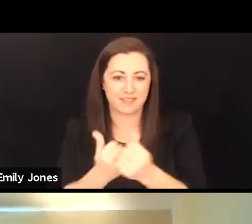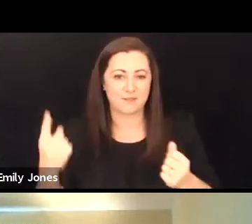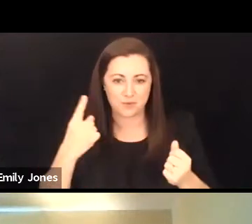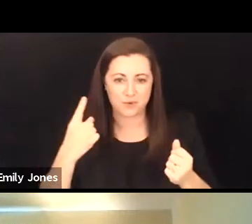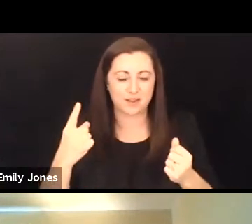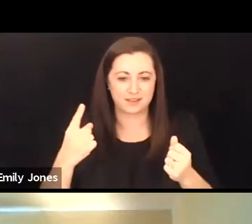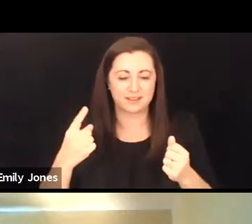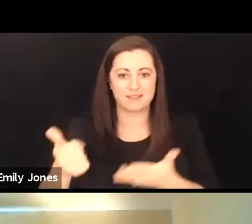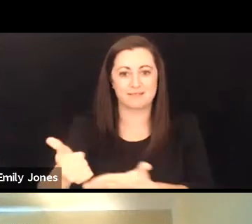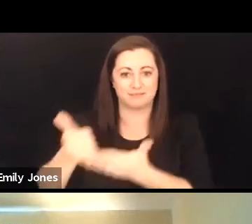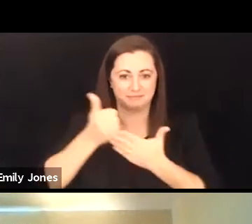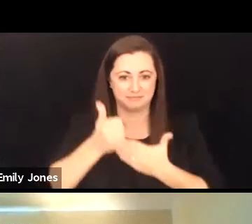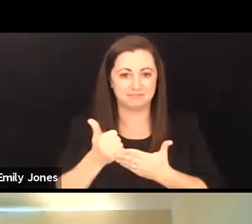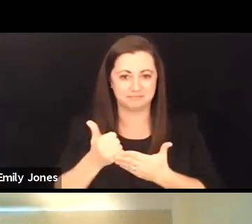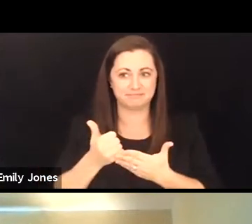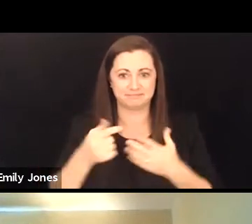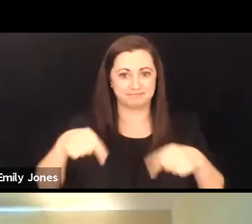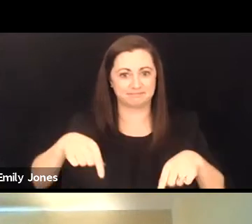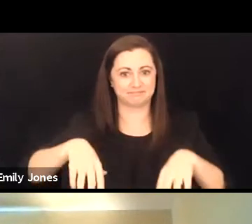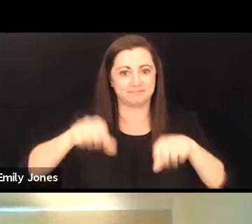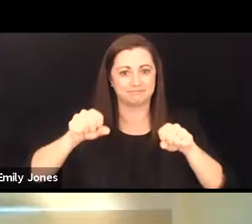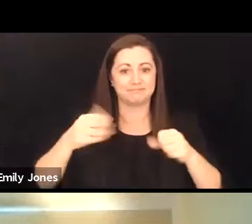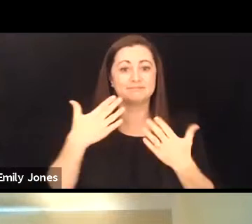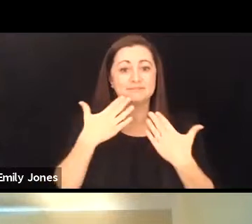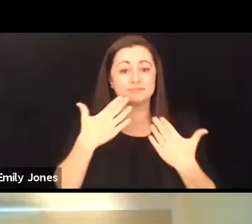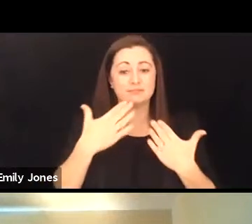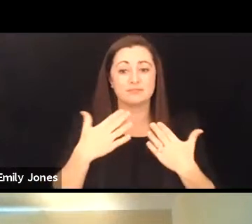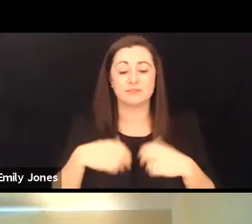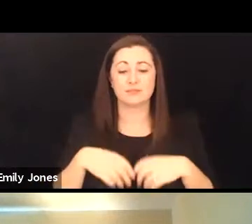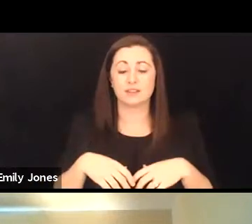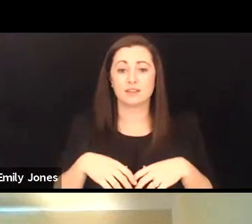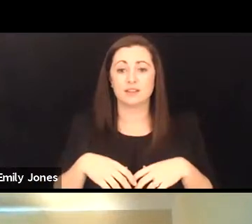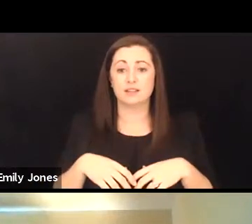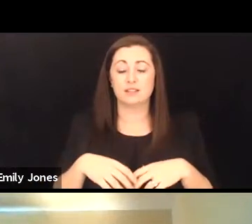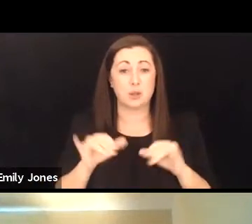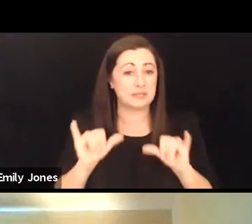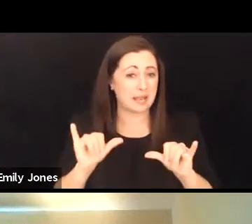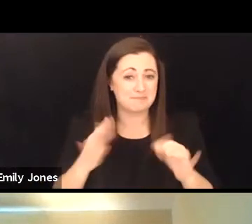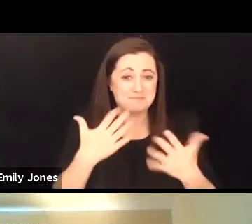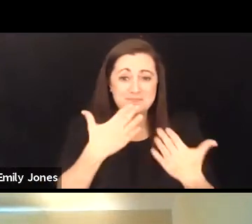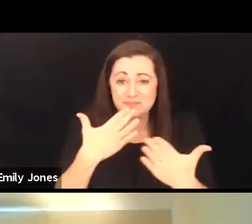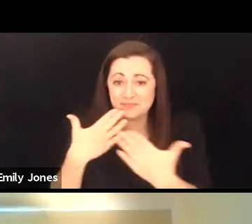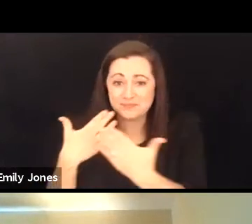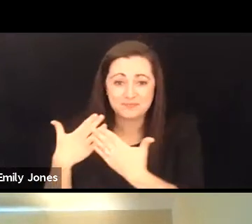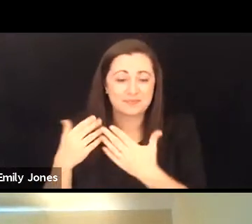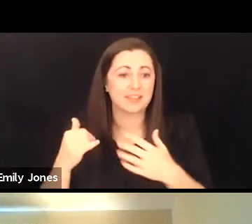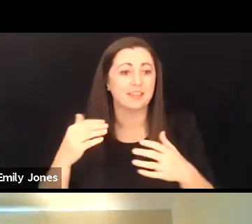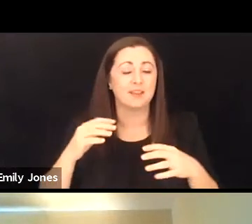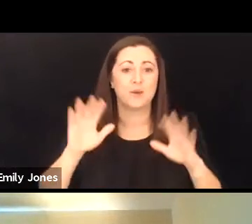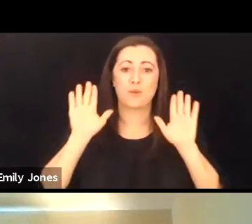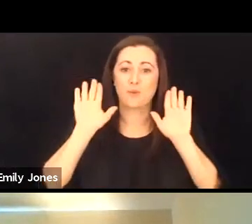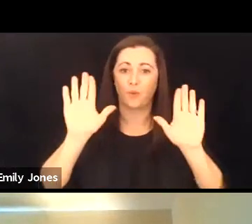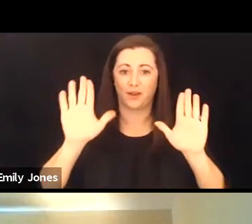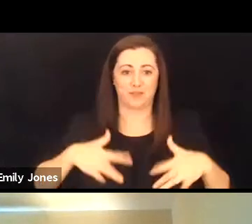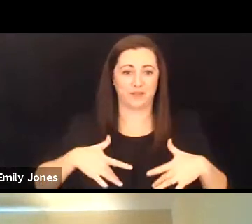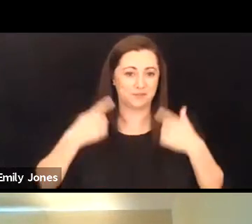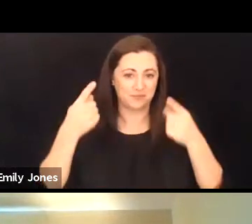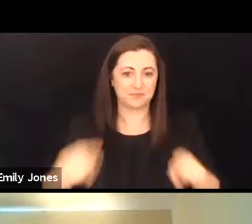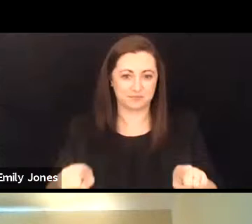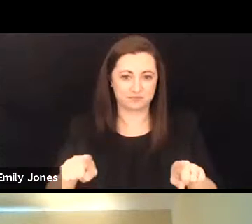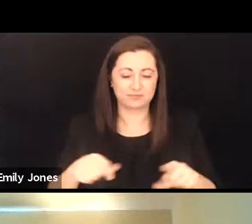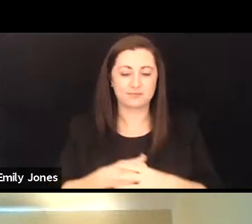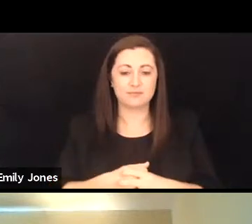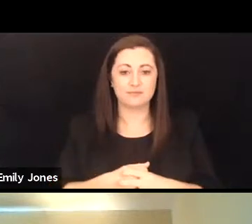made a contribution here today. So again, echoing all those comments, all those thank yous, it's been a wonderful event.